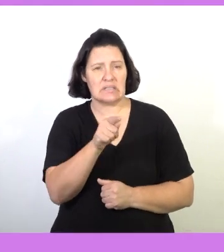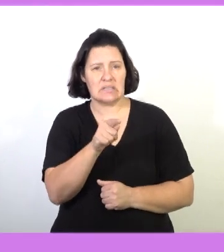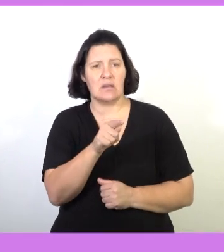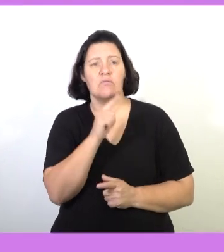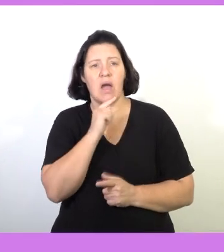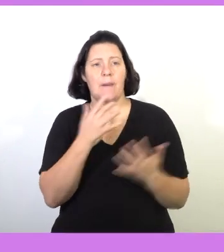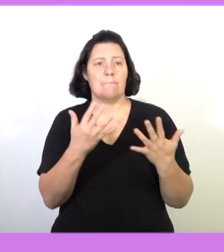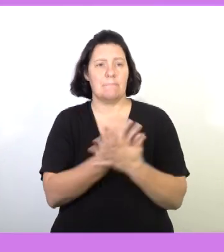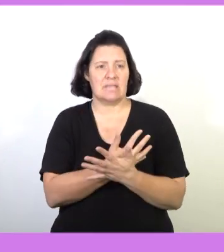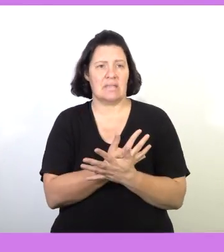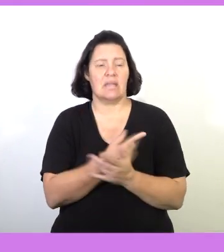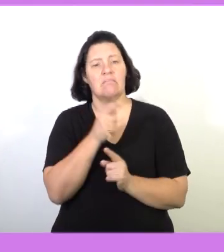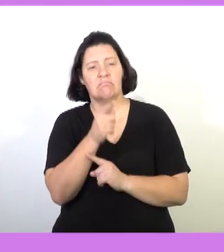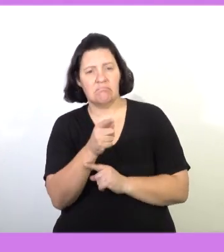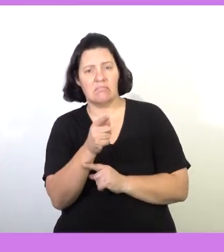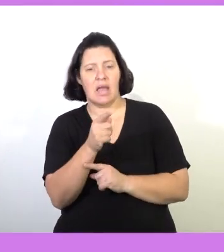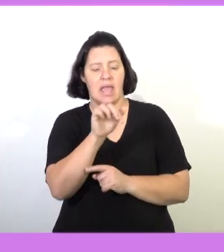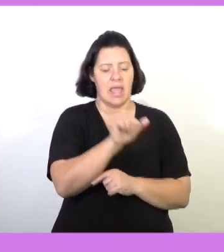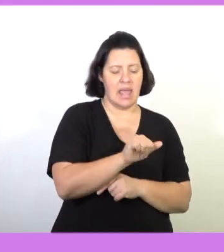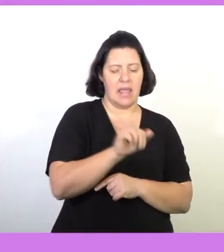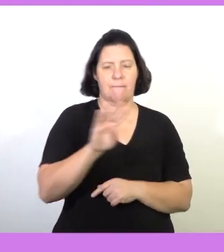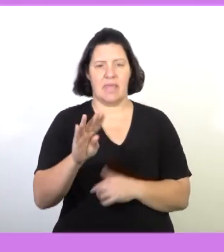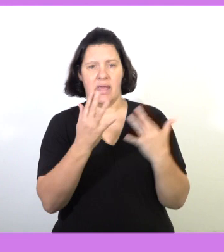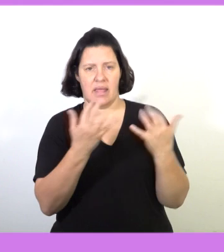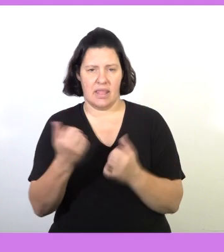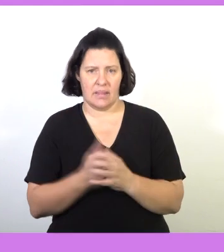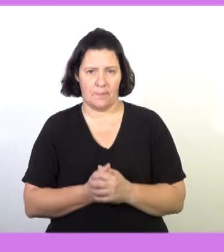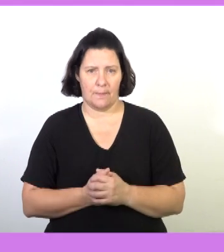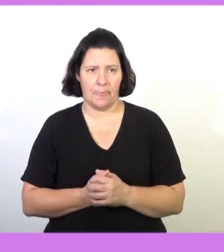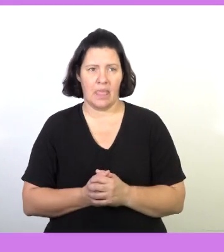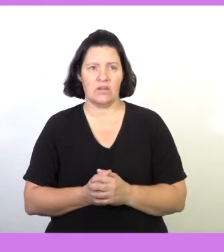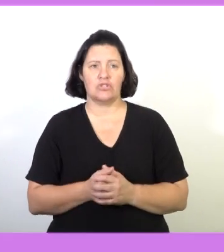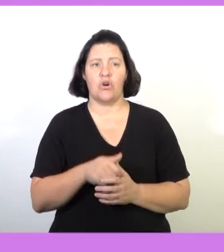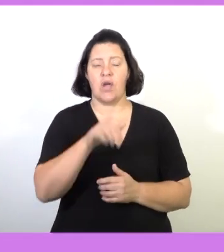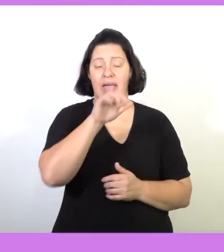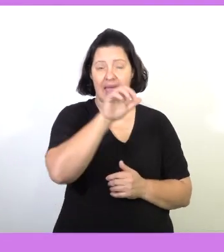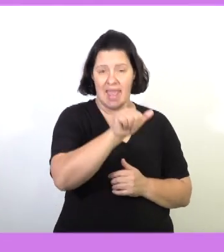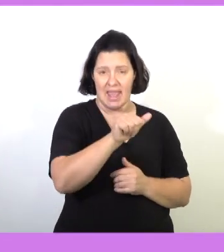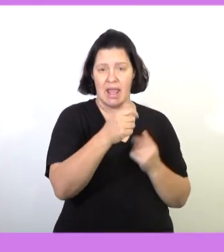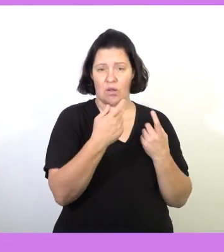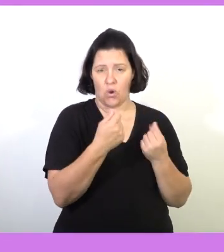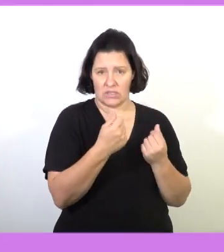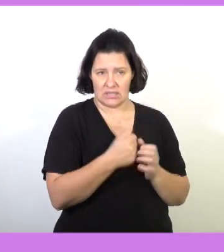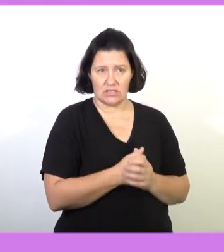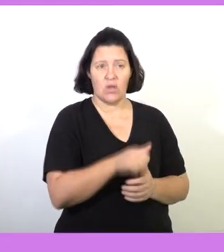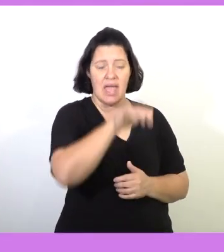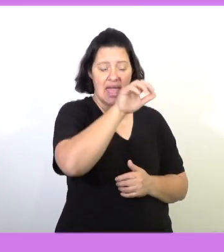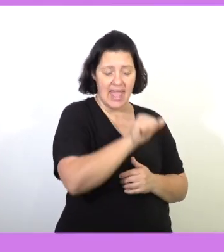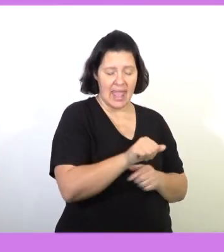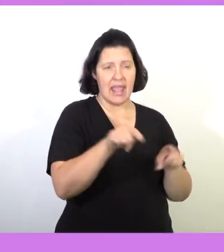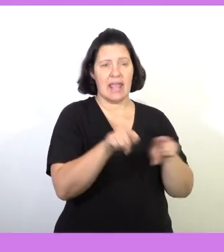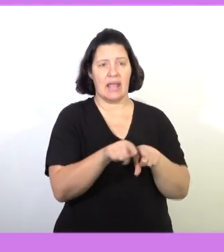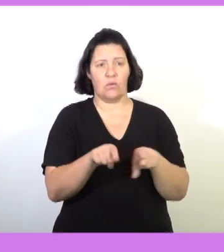formula above to calculate the missing value A and B. Our formula A, it is cost, so it will be